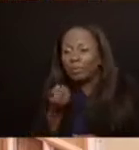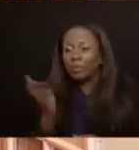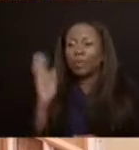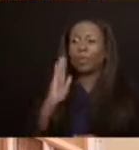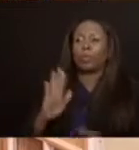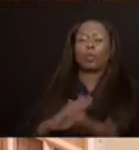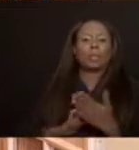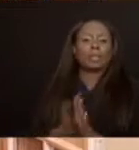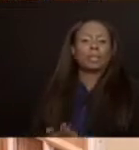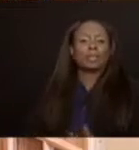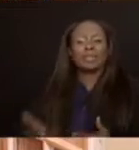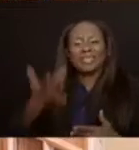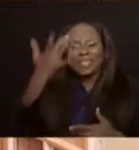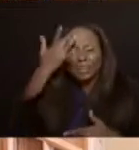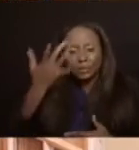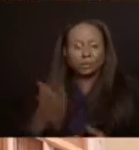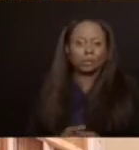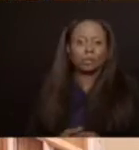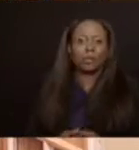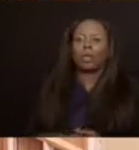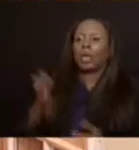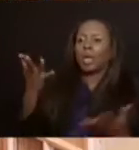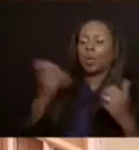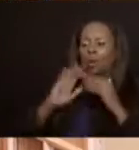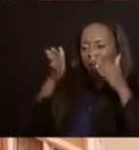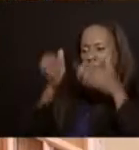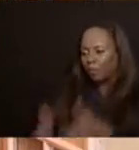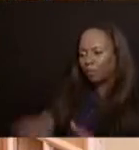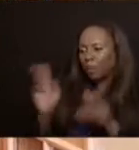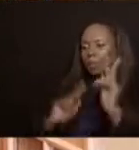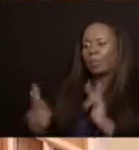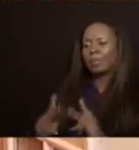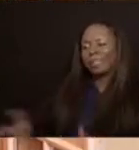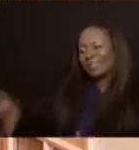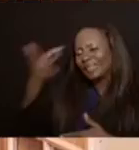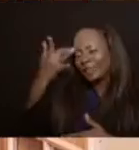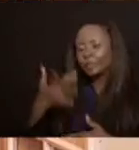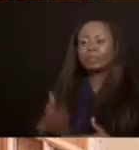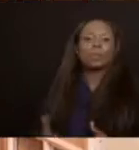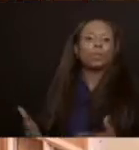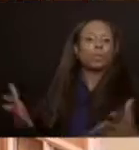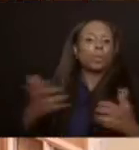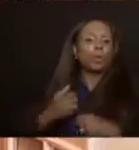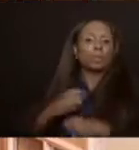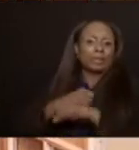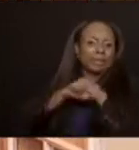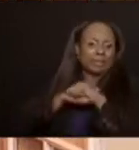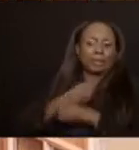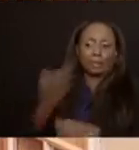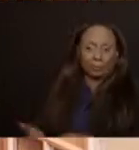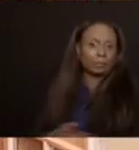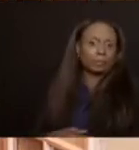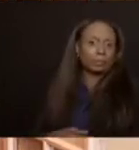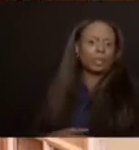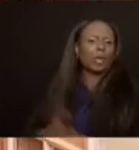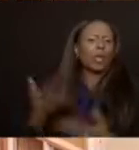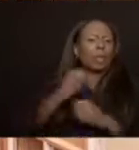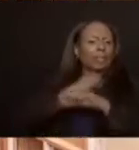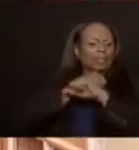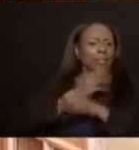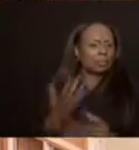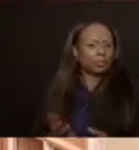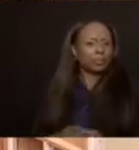our efforts must be focused on. Those are the people we must move heaven and earth to protect, and those are the persons